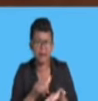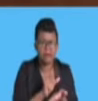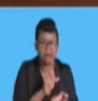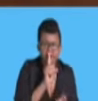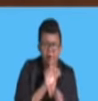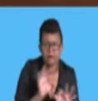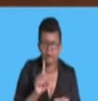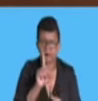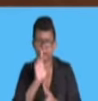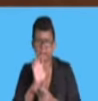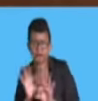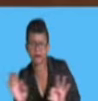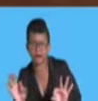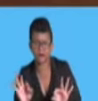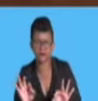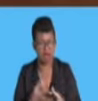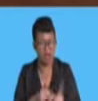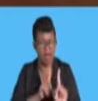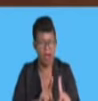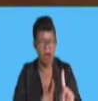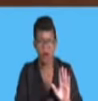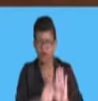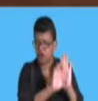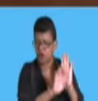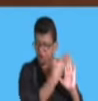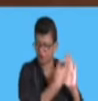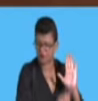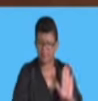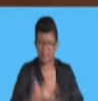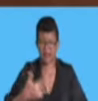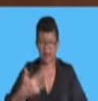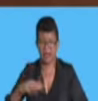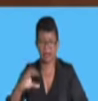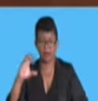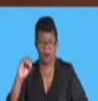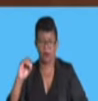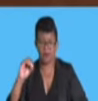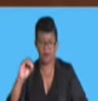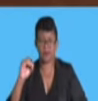constitution of 1990 to return Fiji to Parliament